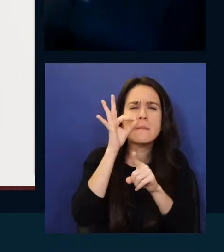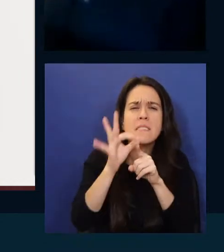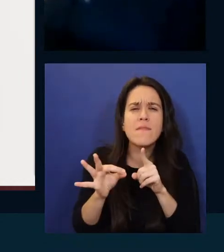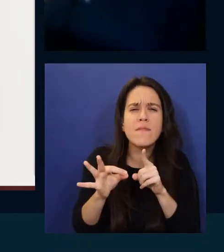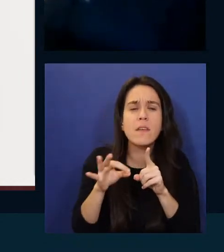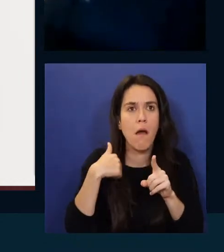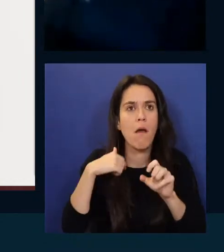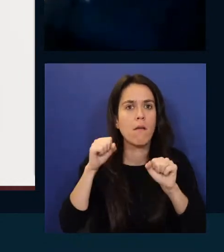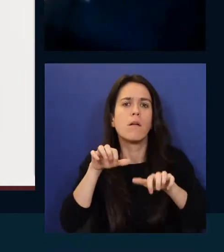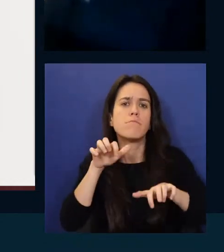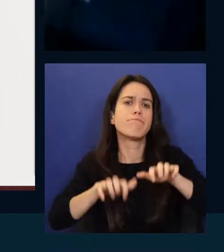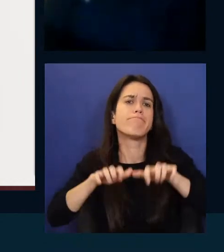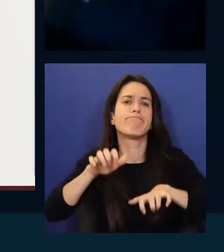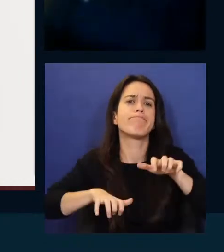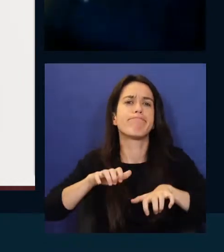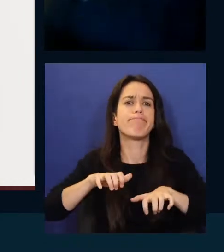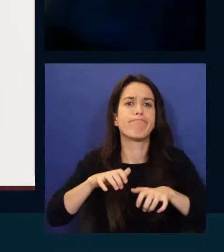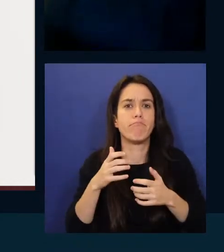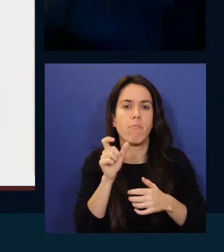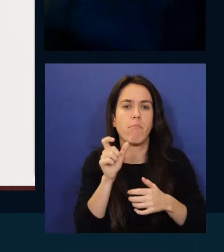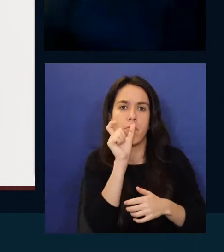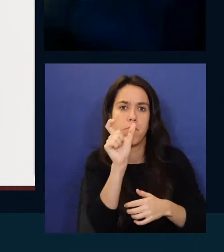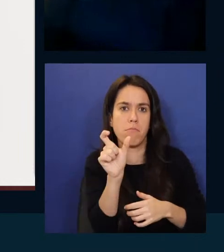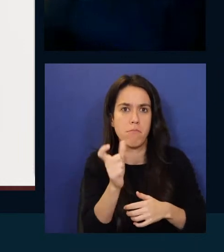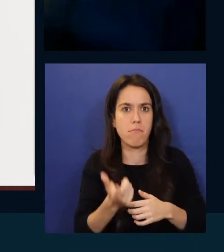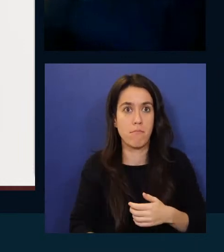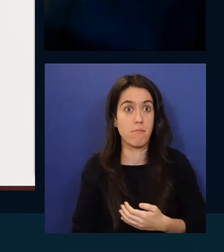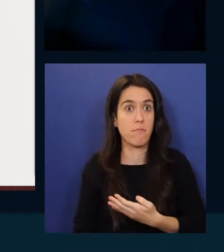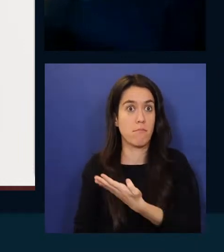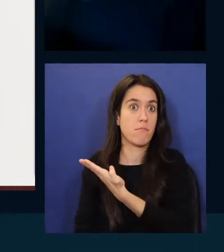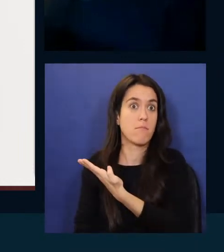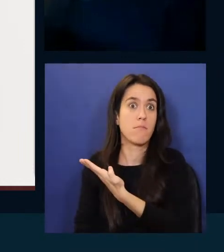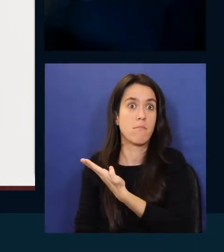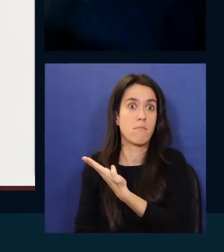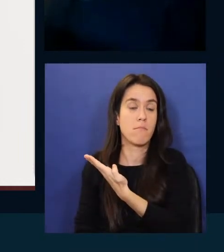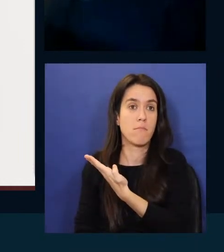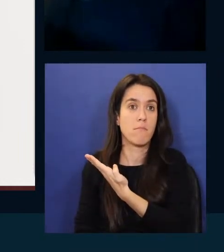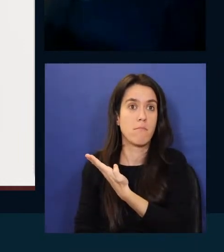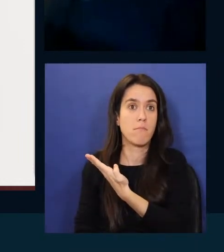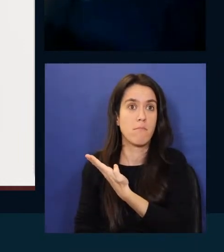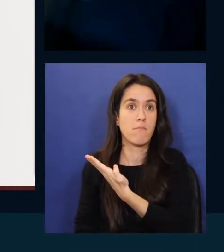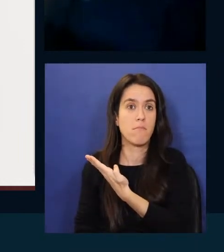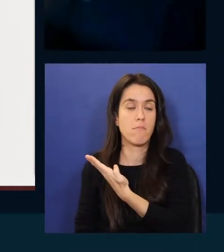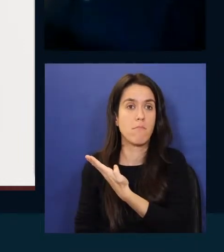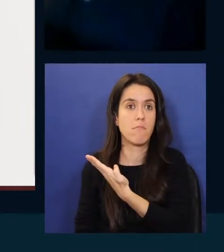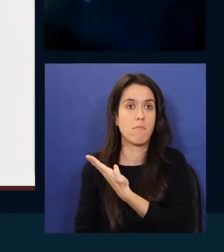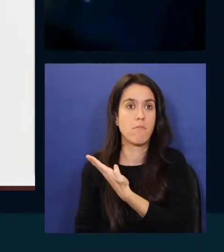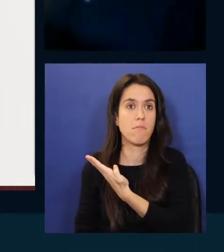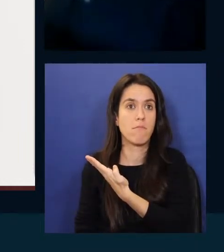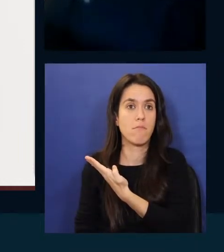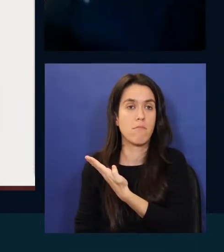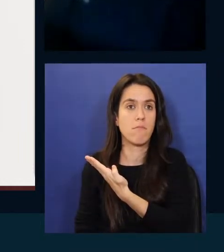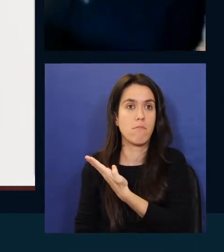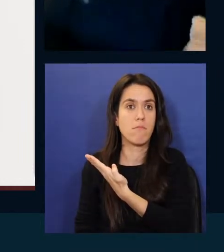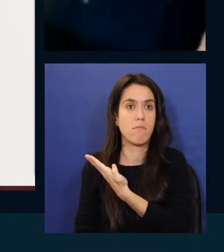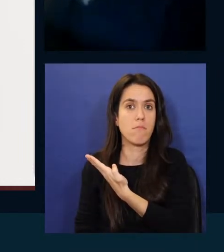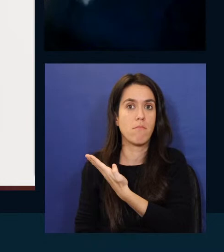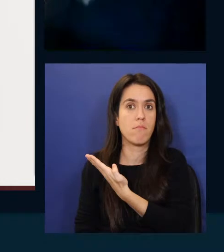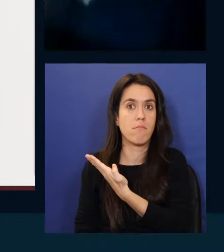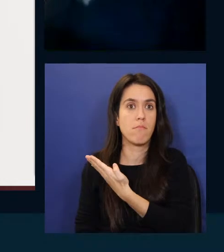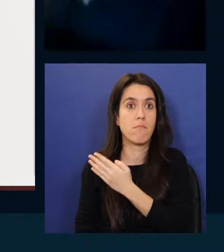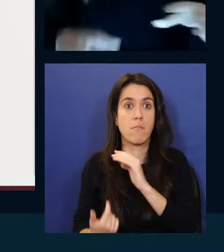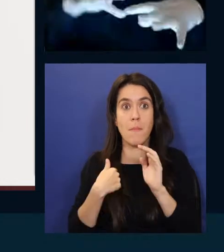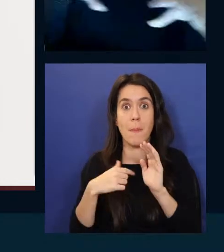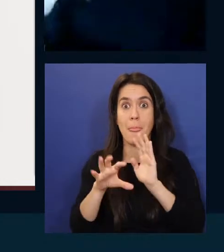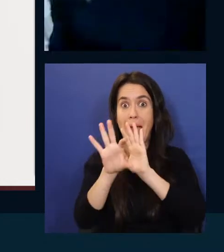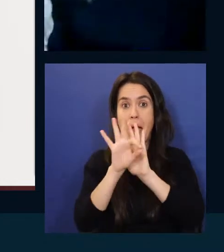or select a report. So in this case, if I just select the Microsoft 365 Usage Analytics, I also get some additional actions